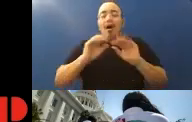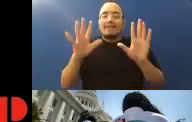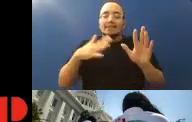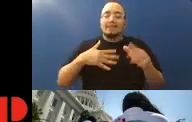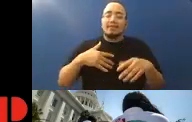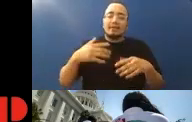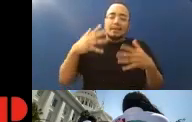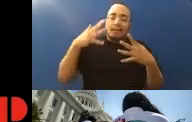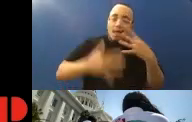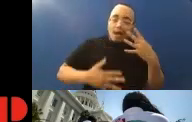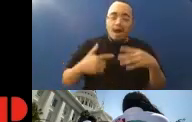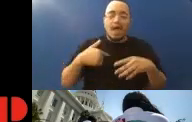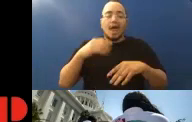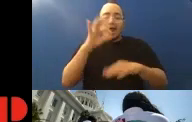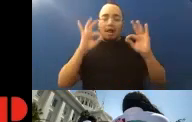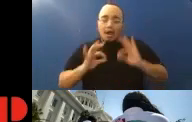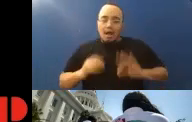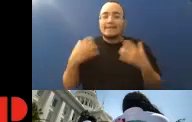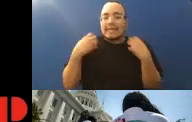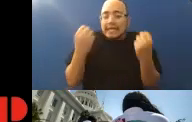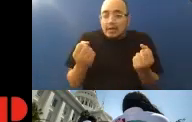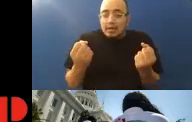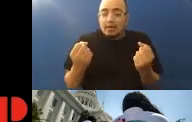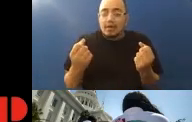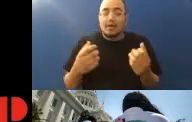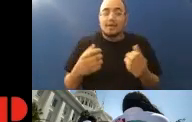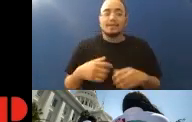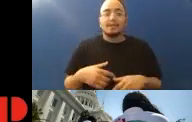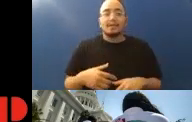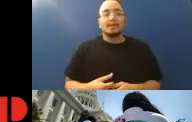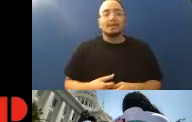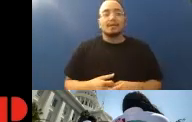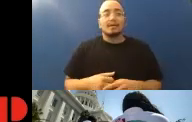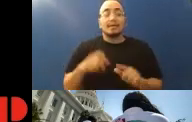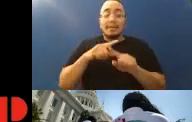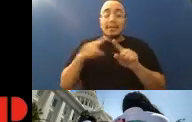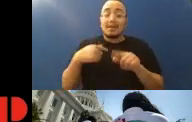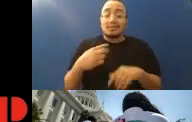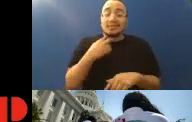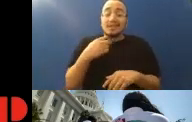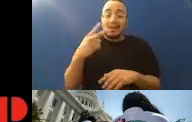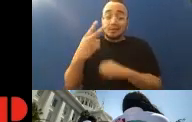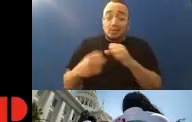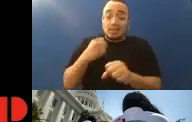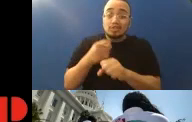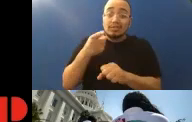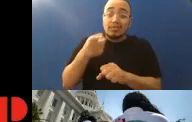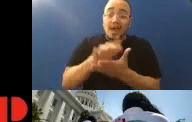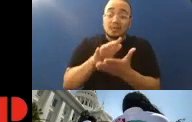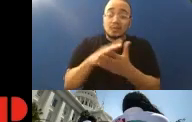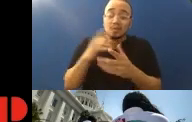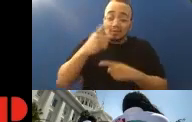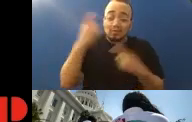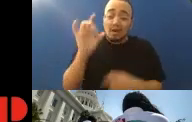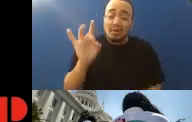like that. And I'm fine physically, but still, like, I had to go two more years in that school where so much trauma has happened. So much trauma has